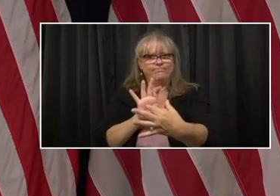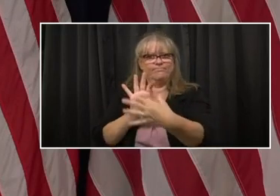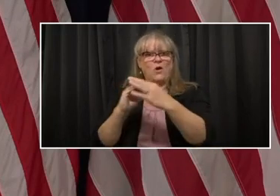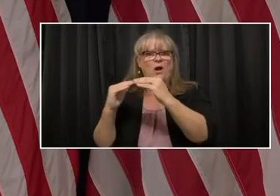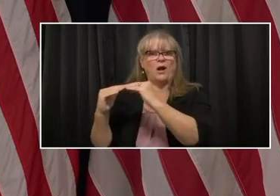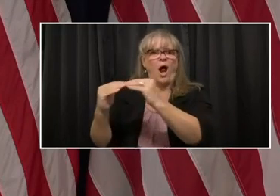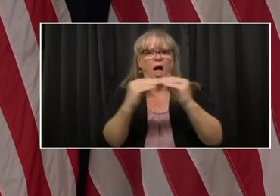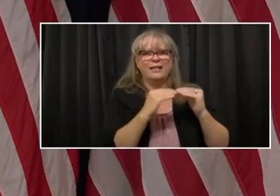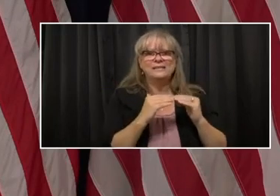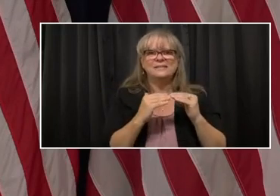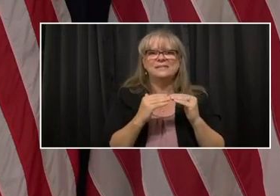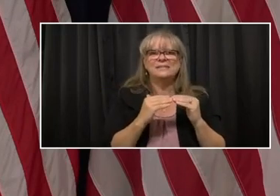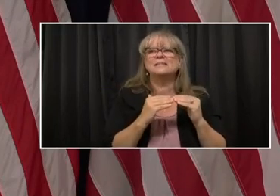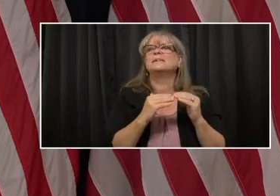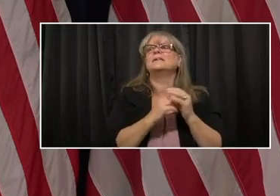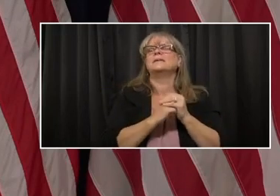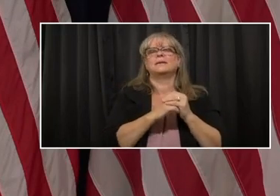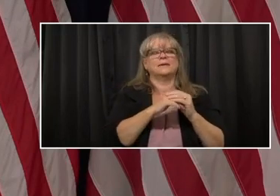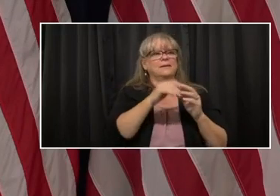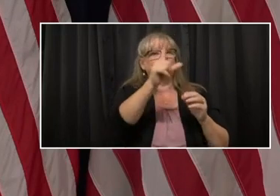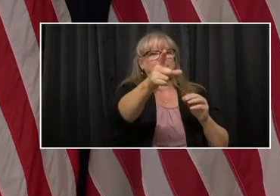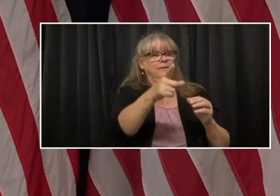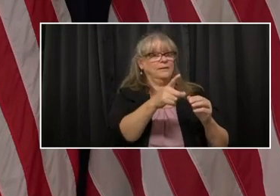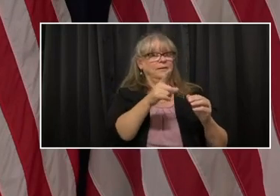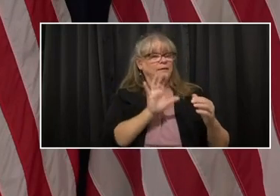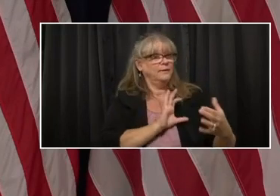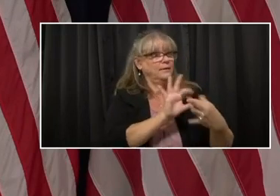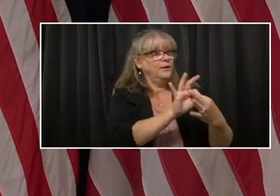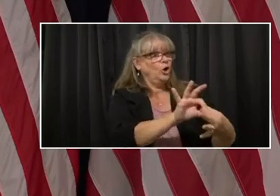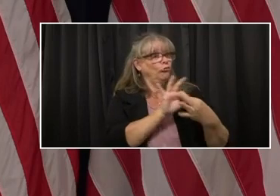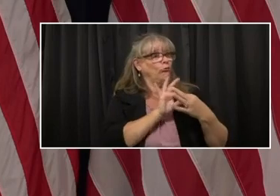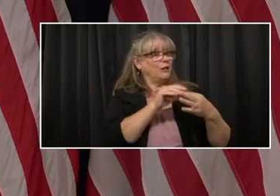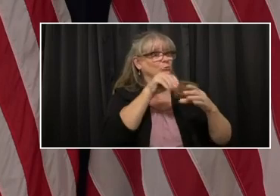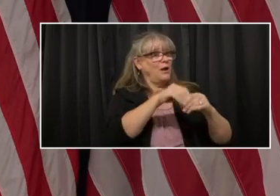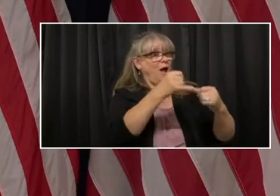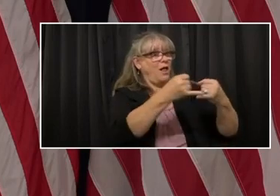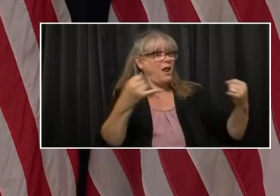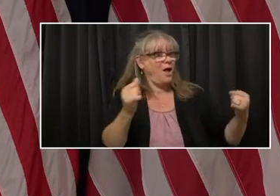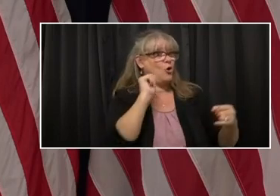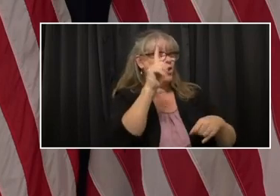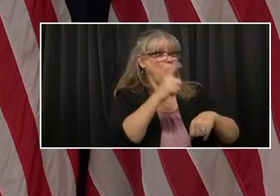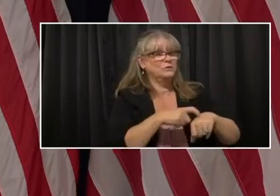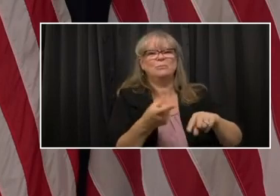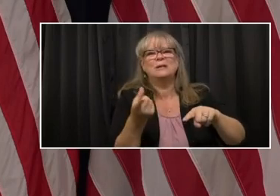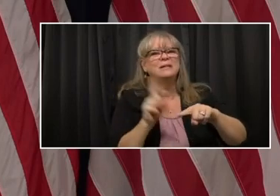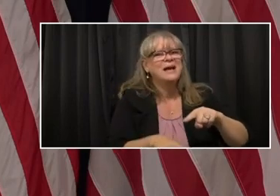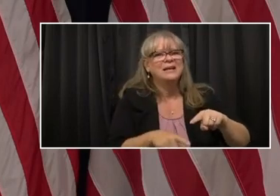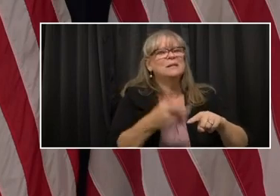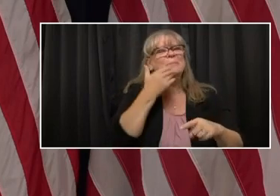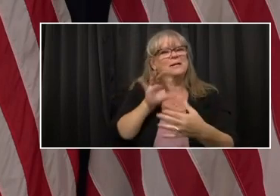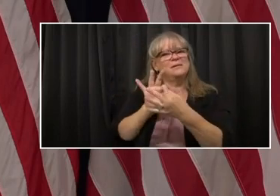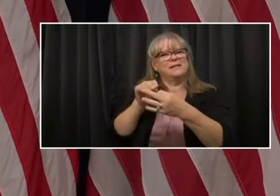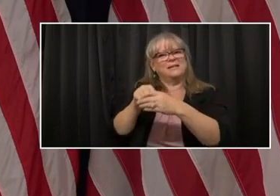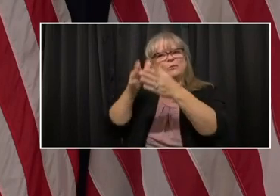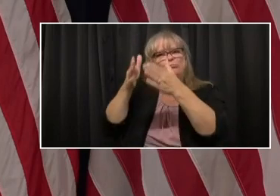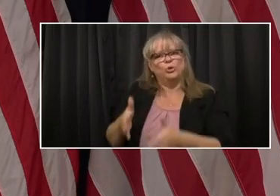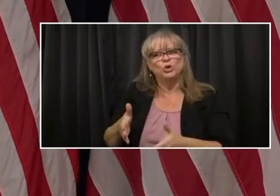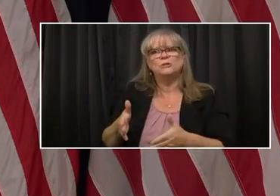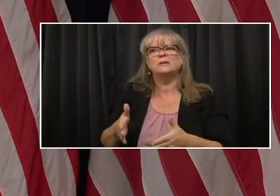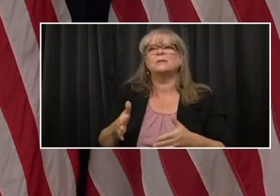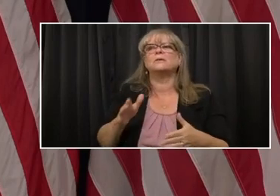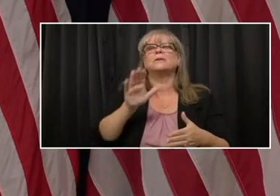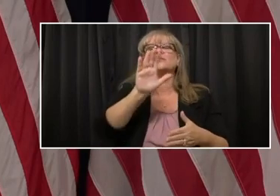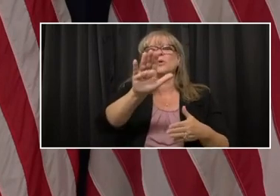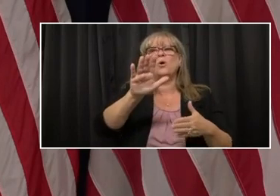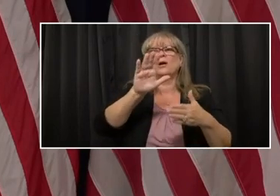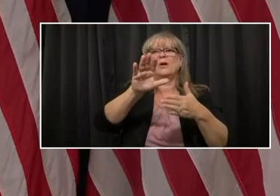while for many kids, online will be part of their experience this year, for most kids in Colorado,